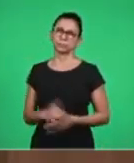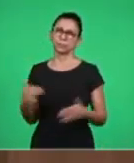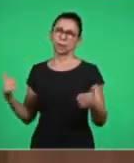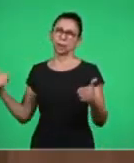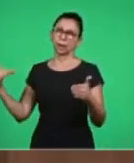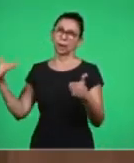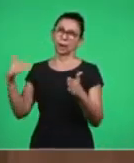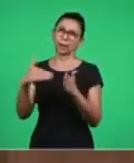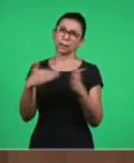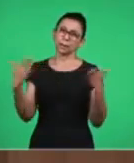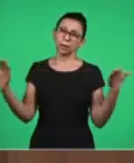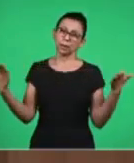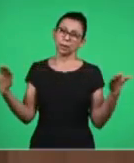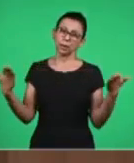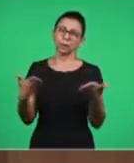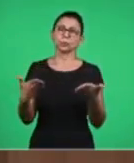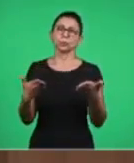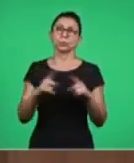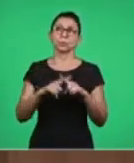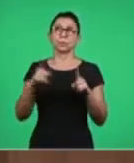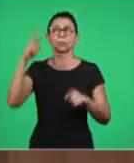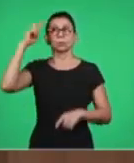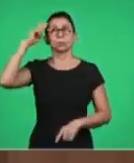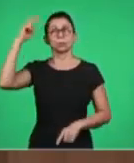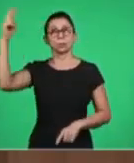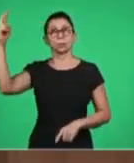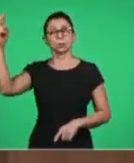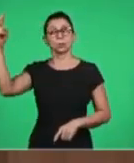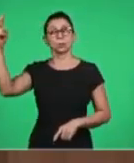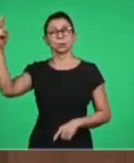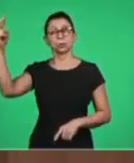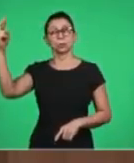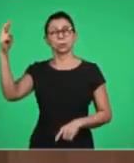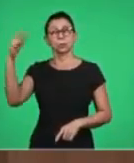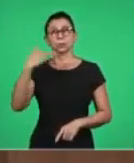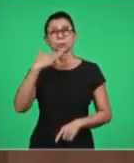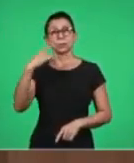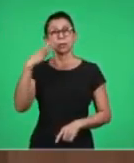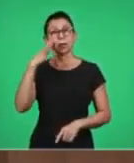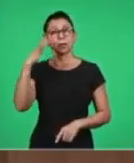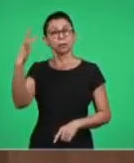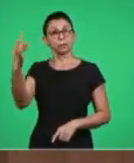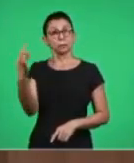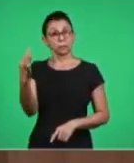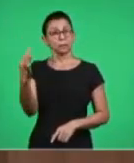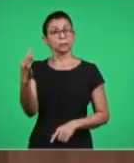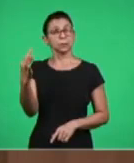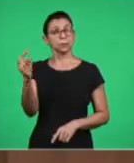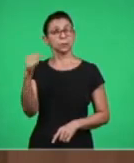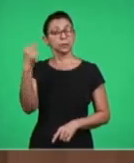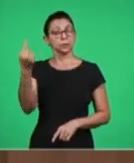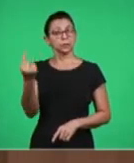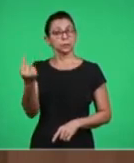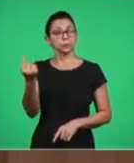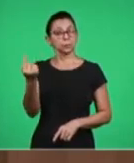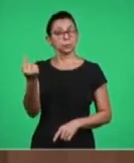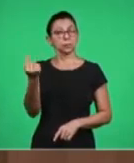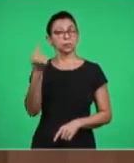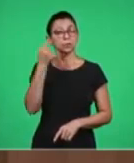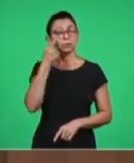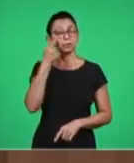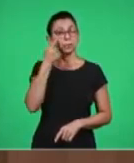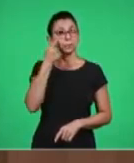used to this day. But the Lord has called our attention and risen us in order to